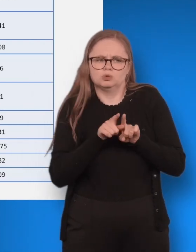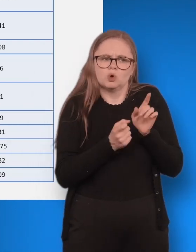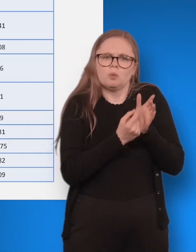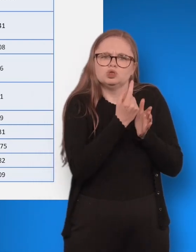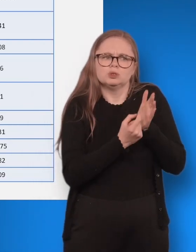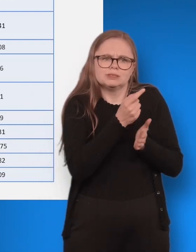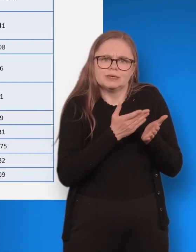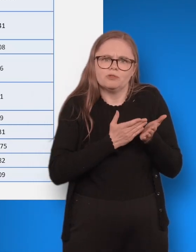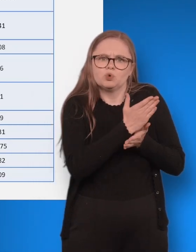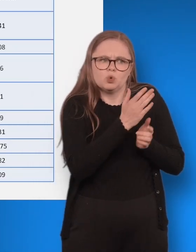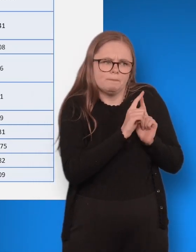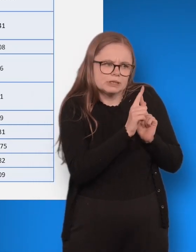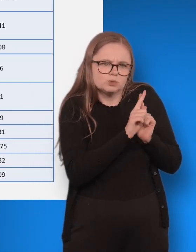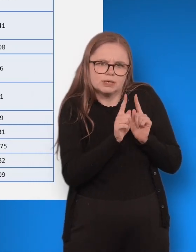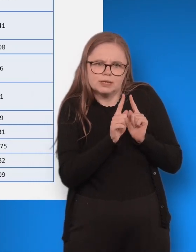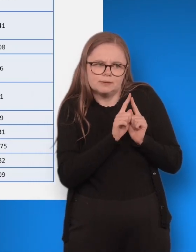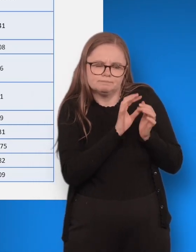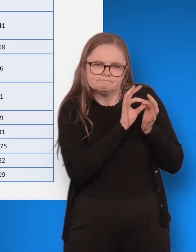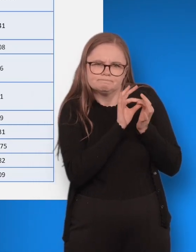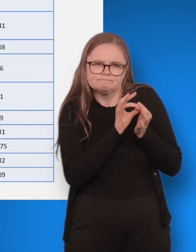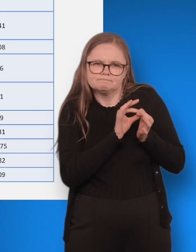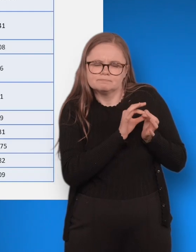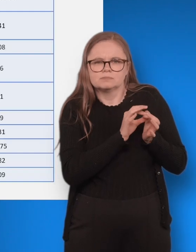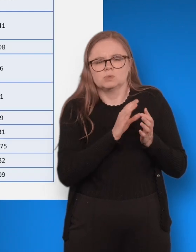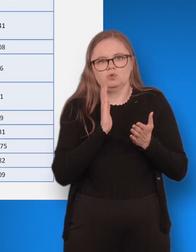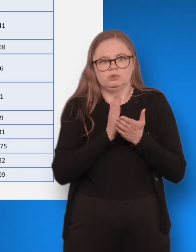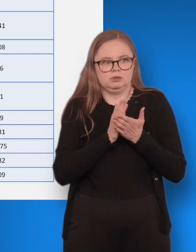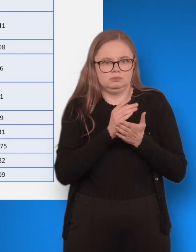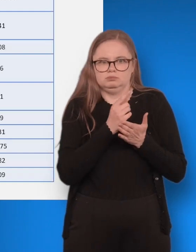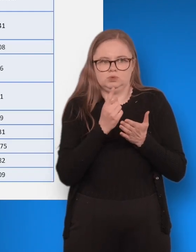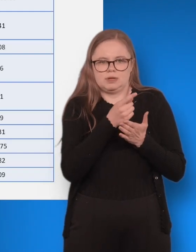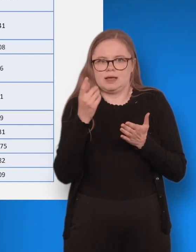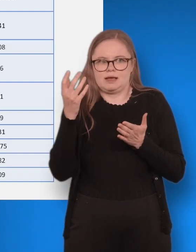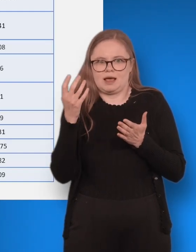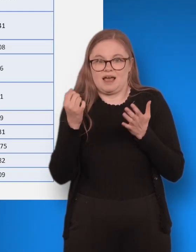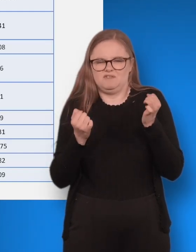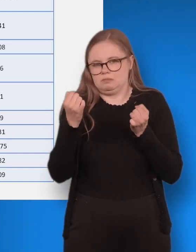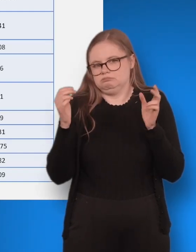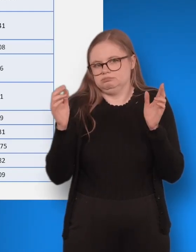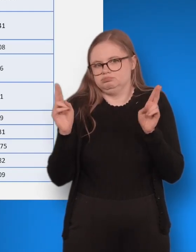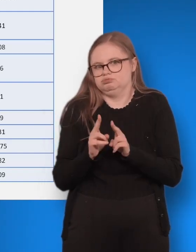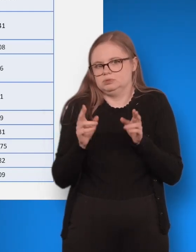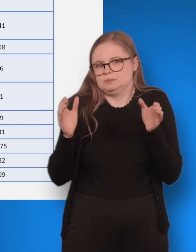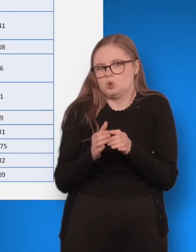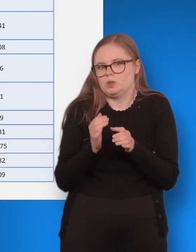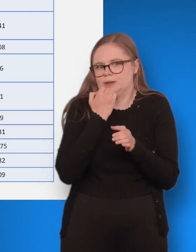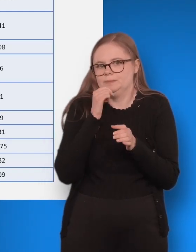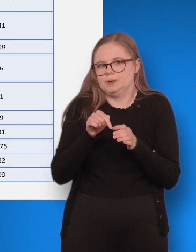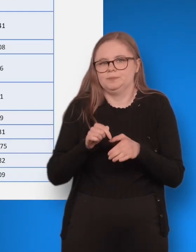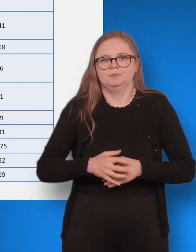opportunity represented by the betweenness centrality are concentrated in a small